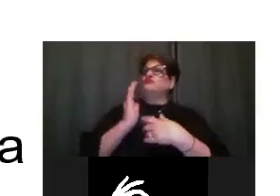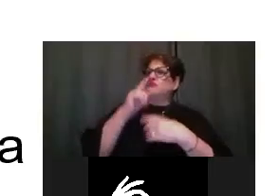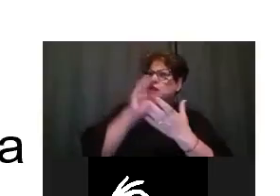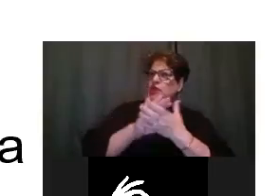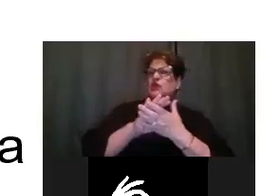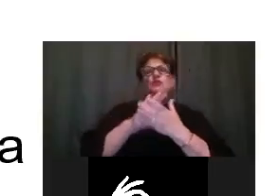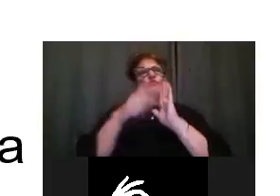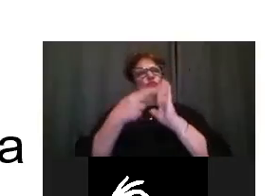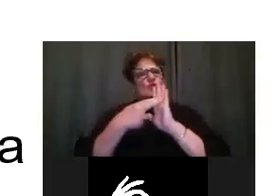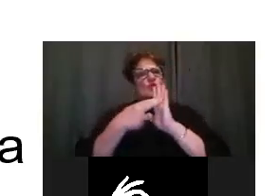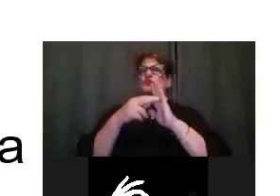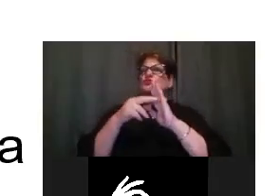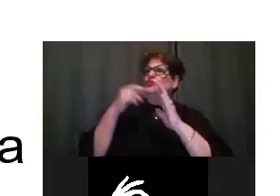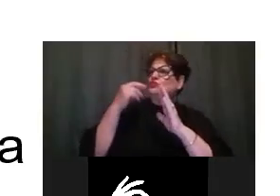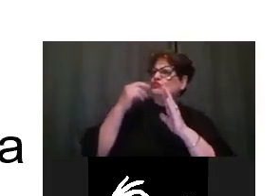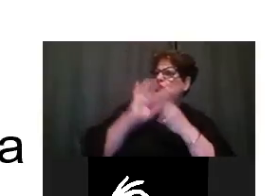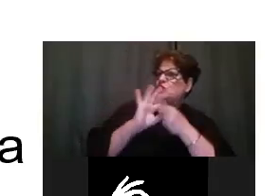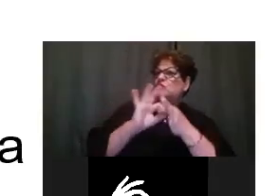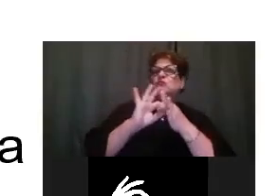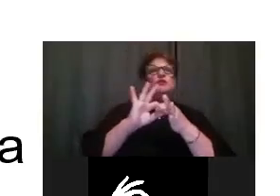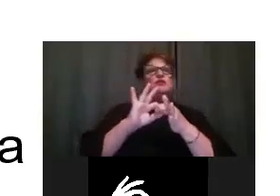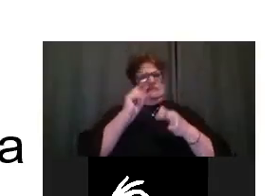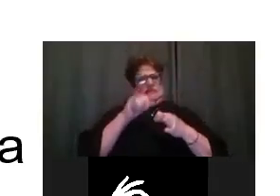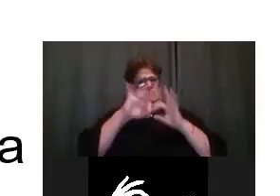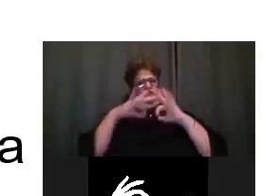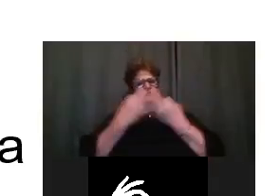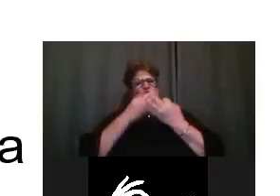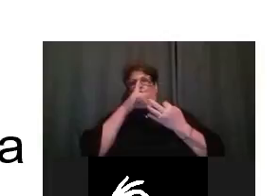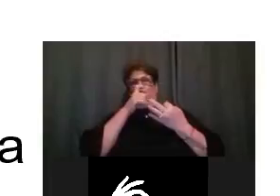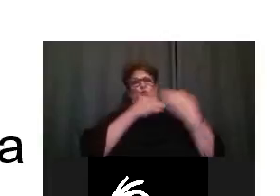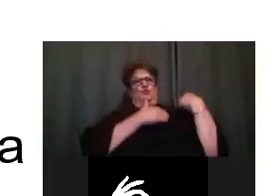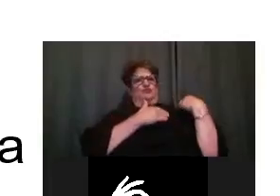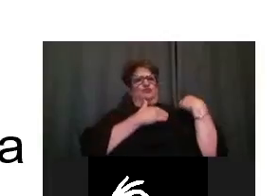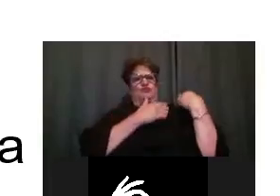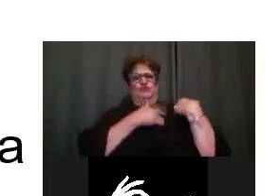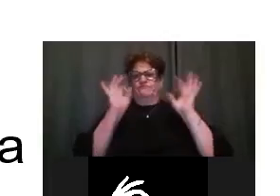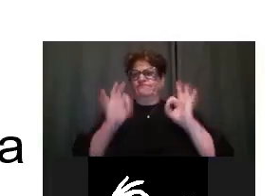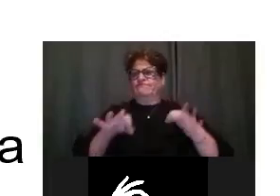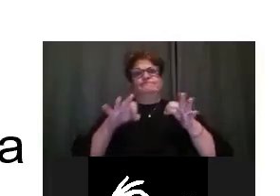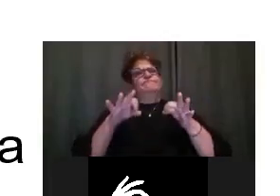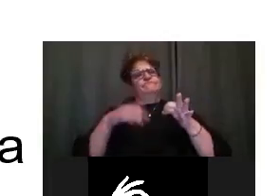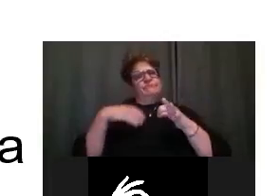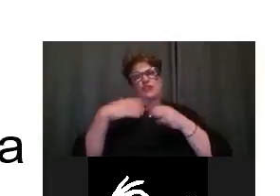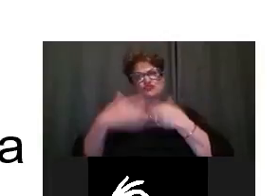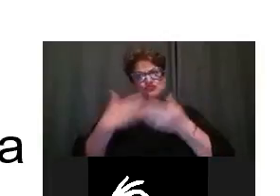again, who is making the decisions in the family, rituals and customs, values and behaviors. Next